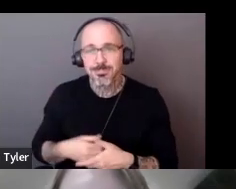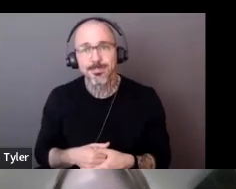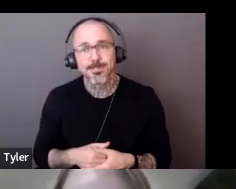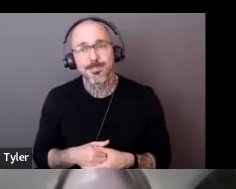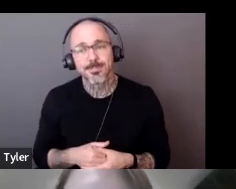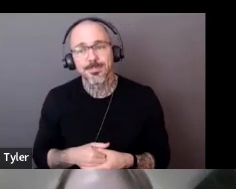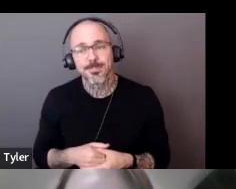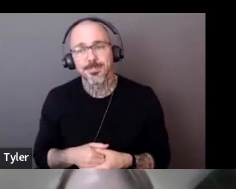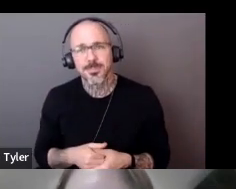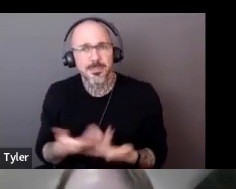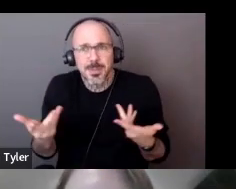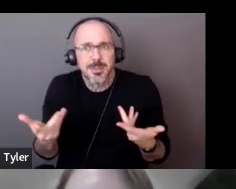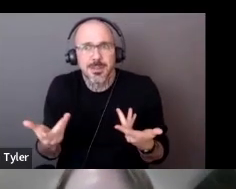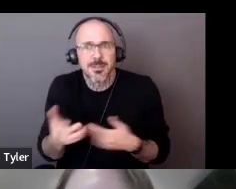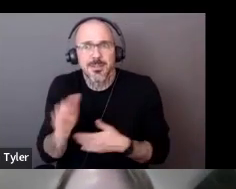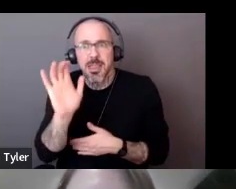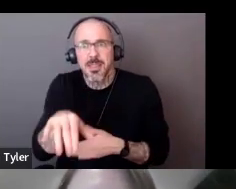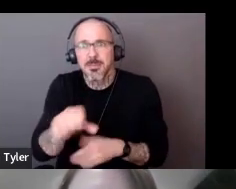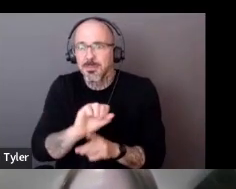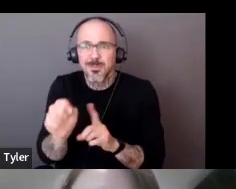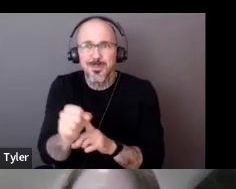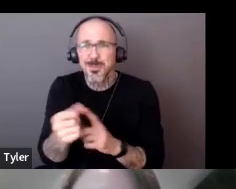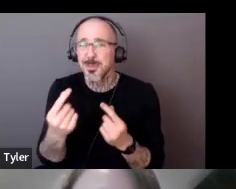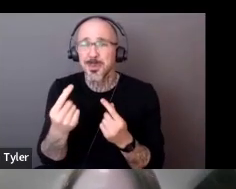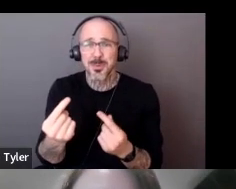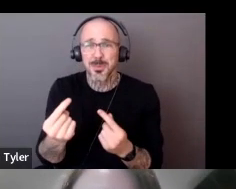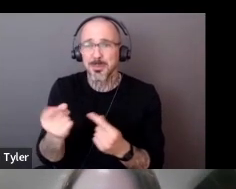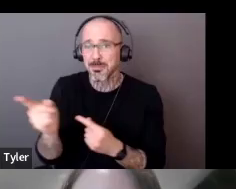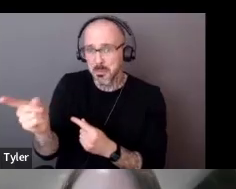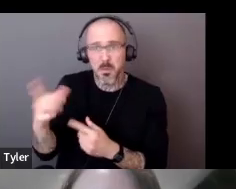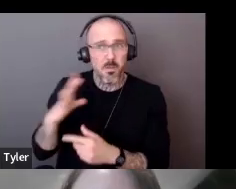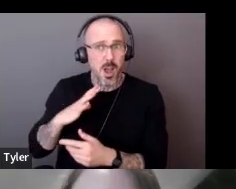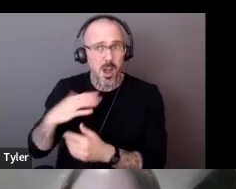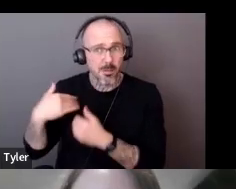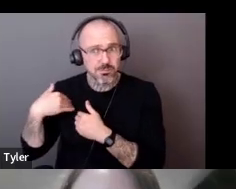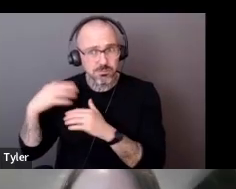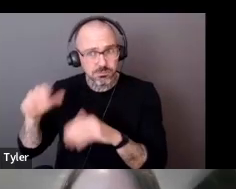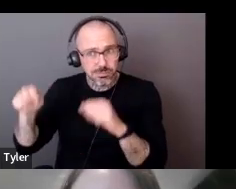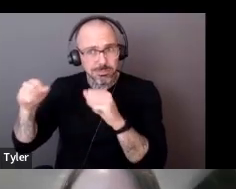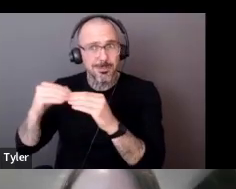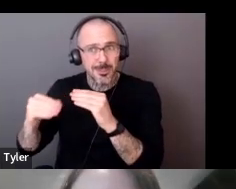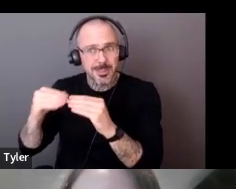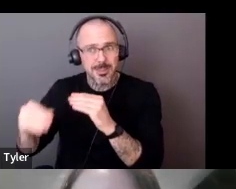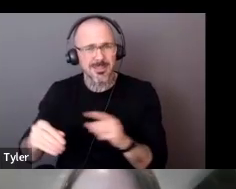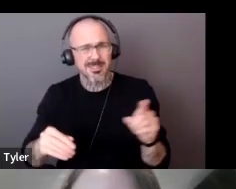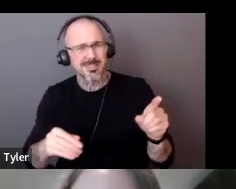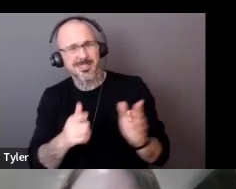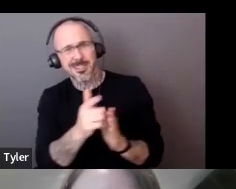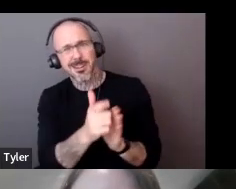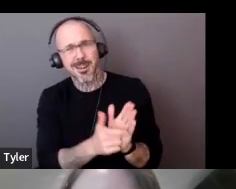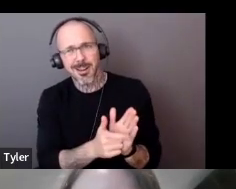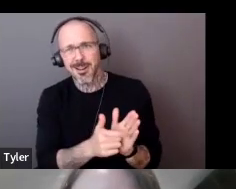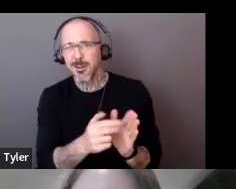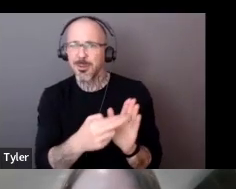it's like, what do you do with that? I guess you keep fighting. You keep